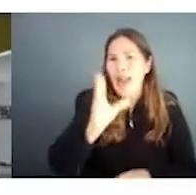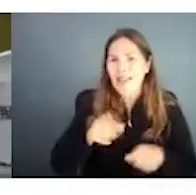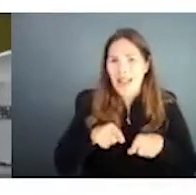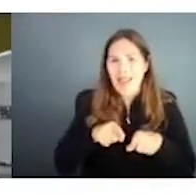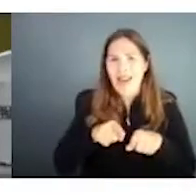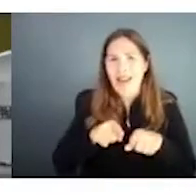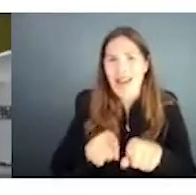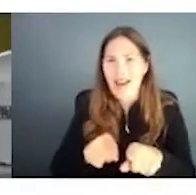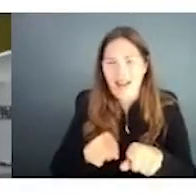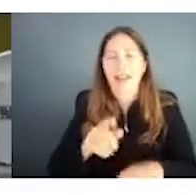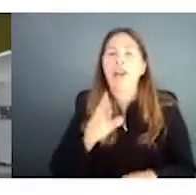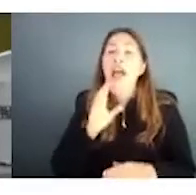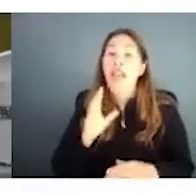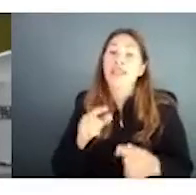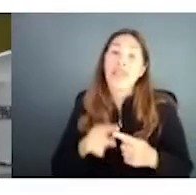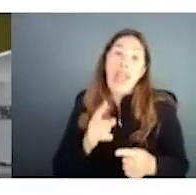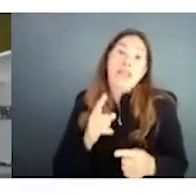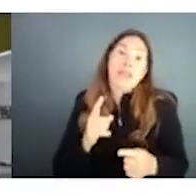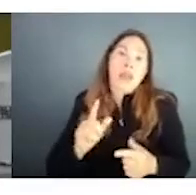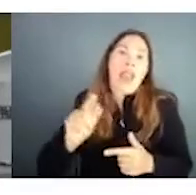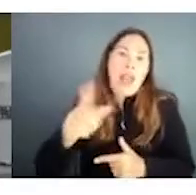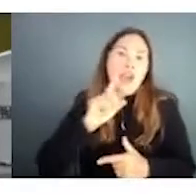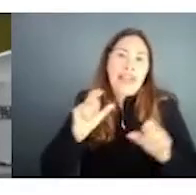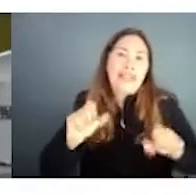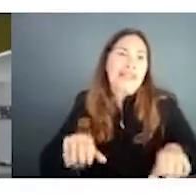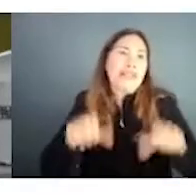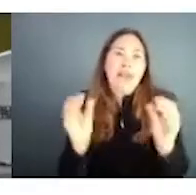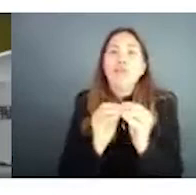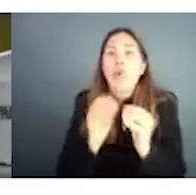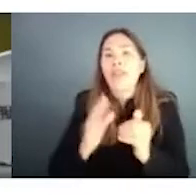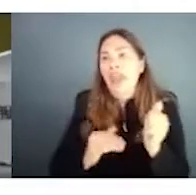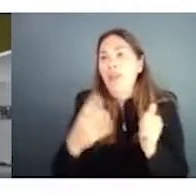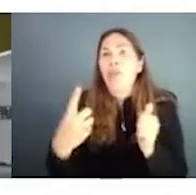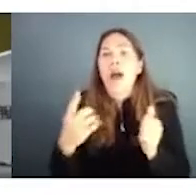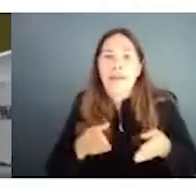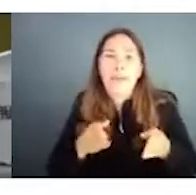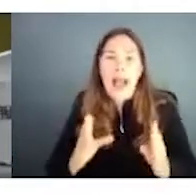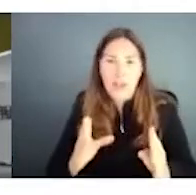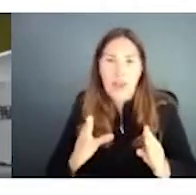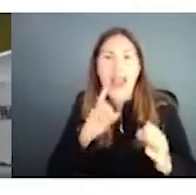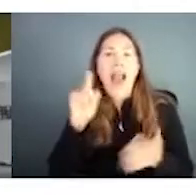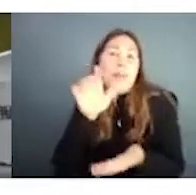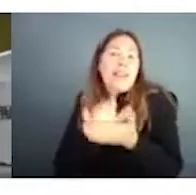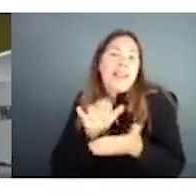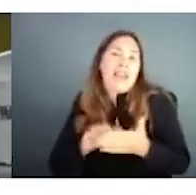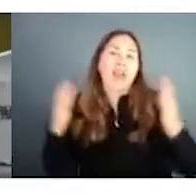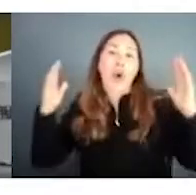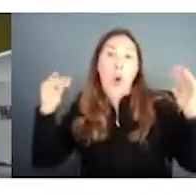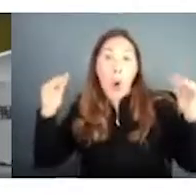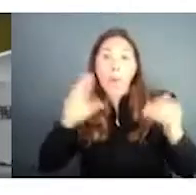then ultimately, they might be able to take more than one of those pathways. And I believe they're hoping to get to that